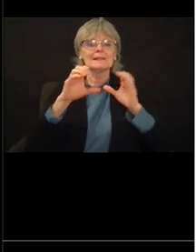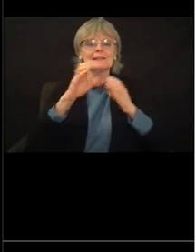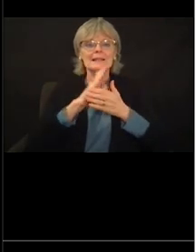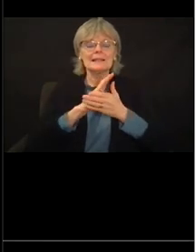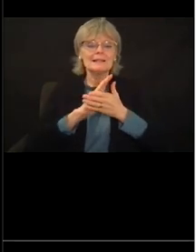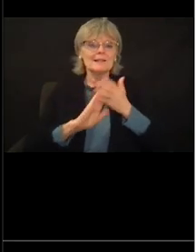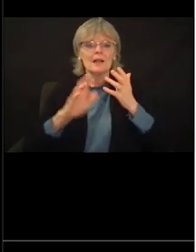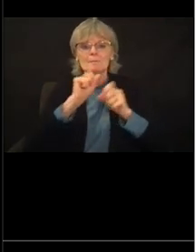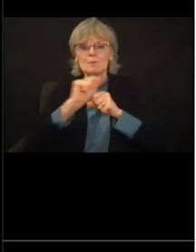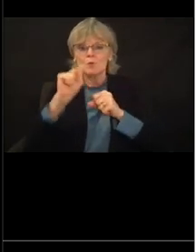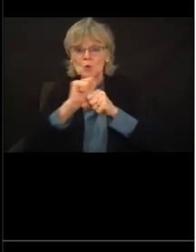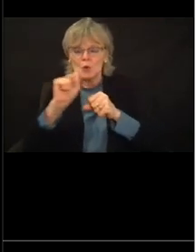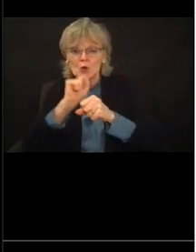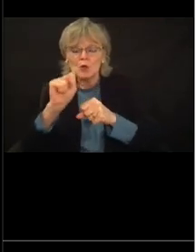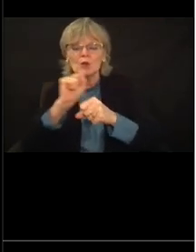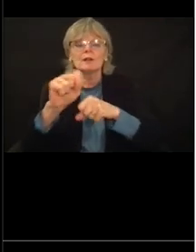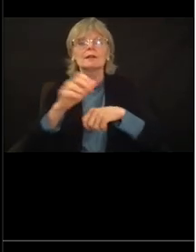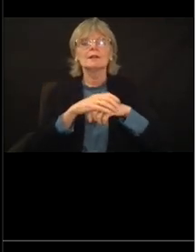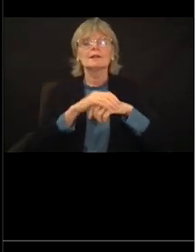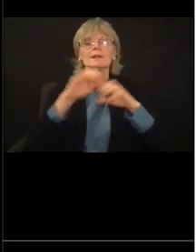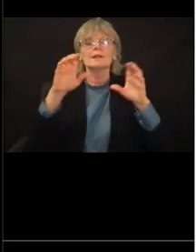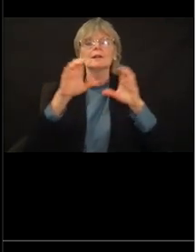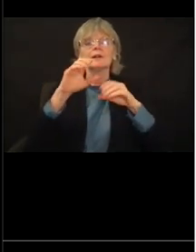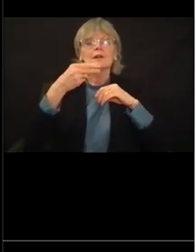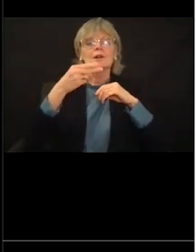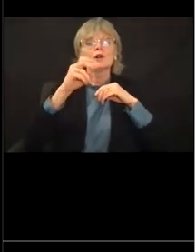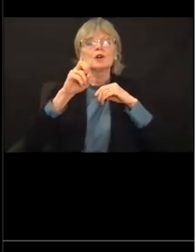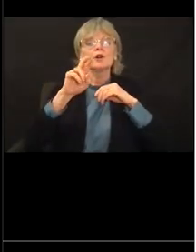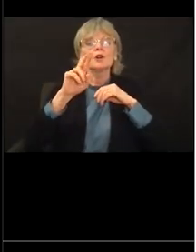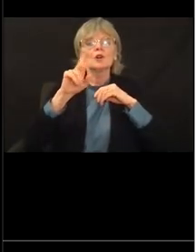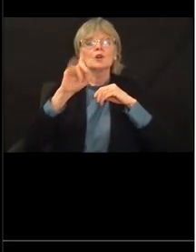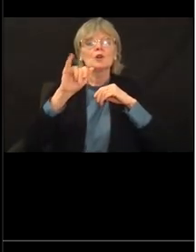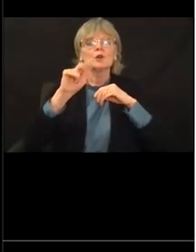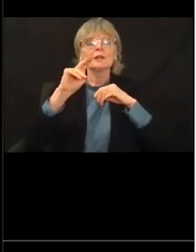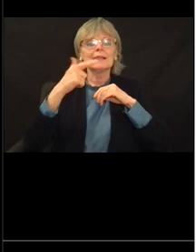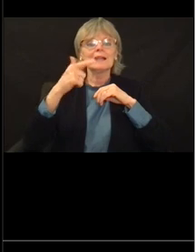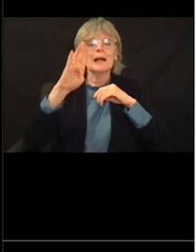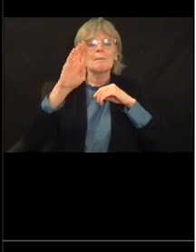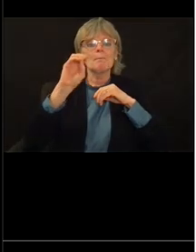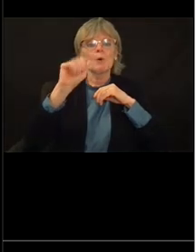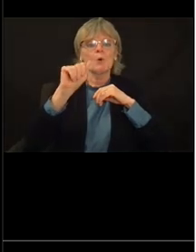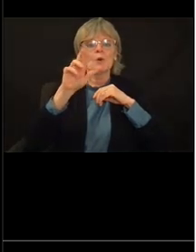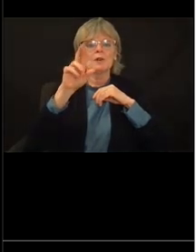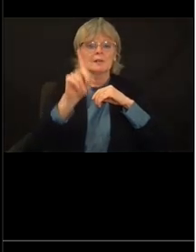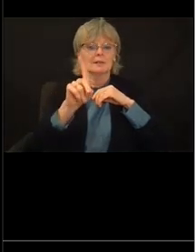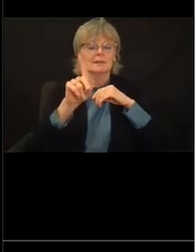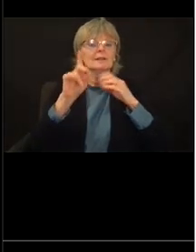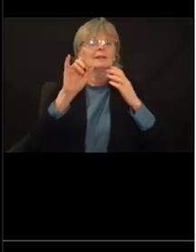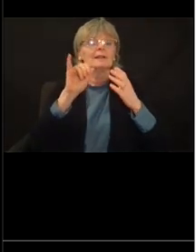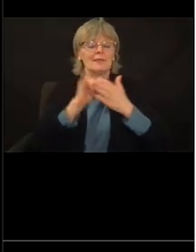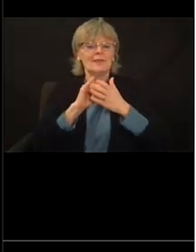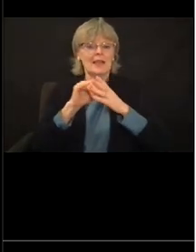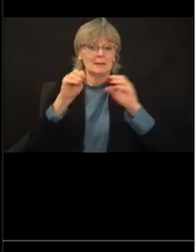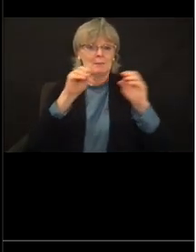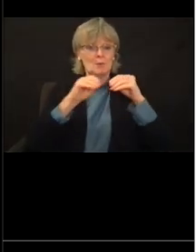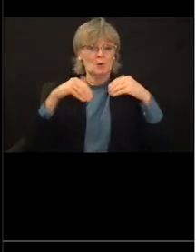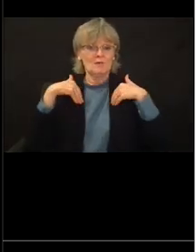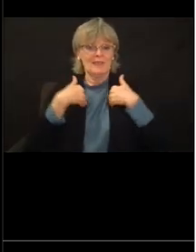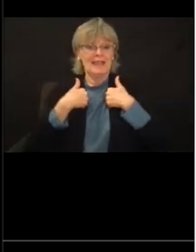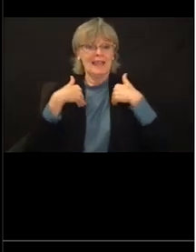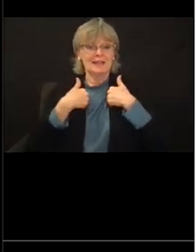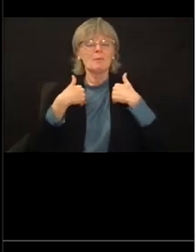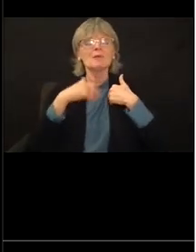lifting. We use something called herding boards that move the animals around to get them into like big dog crates. So